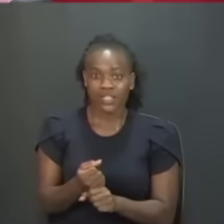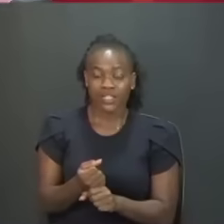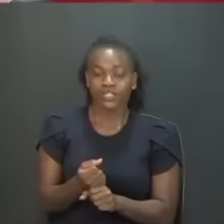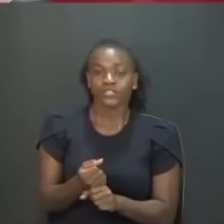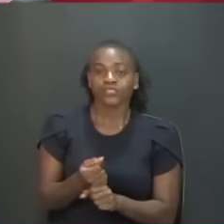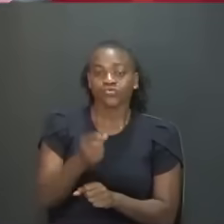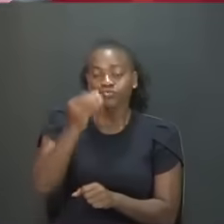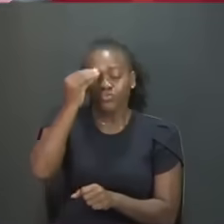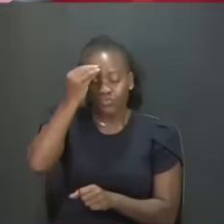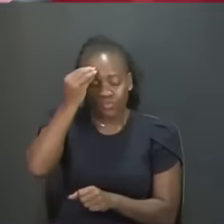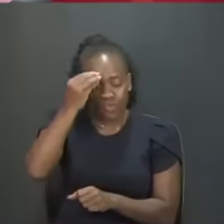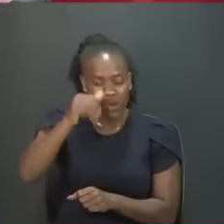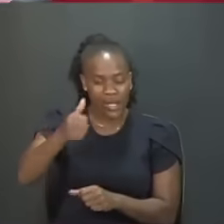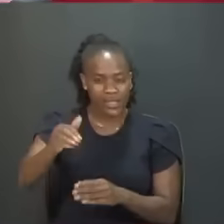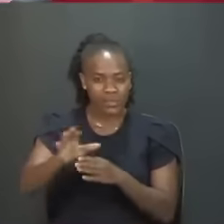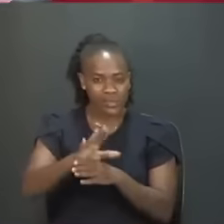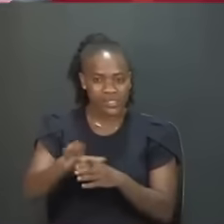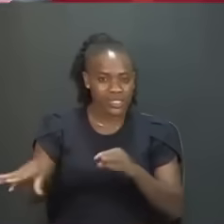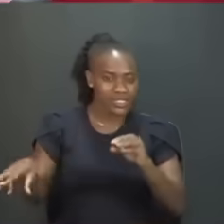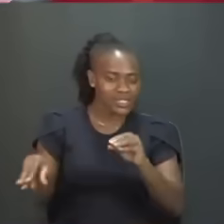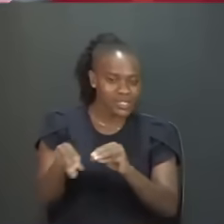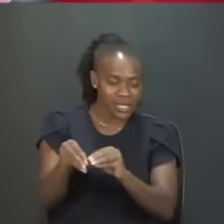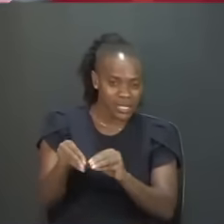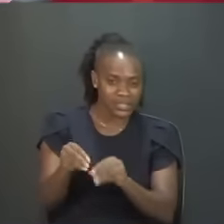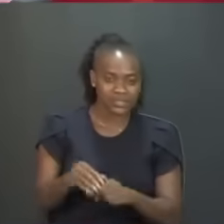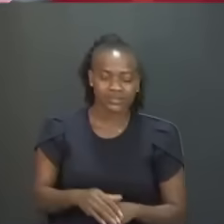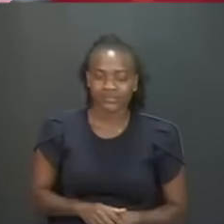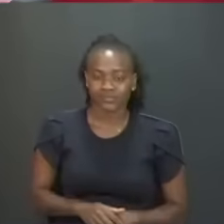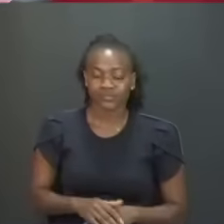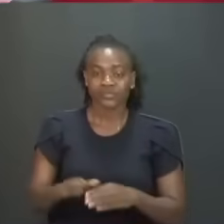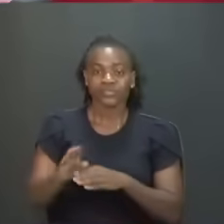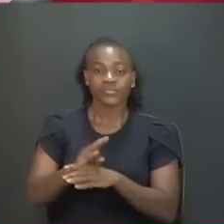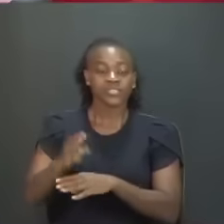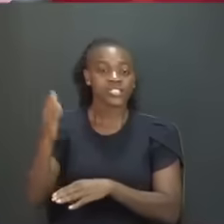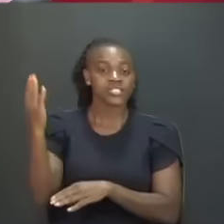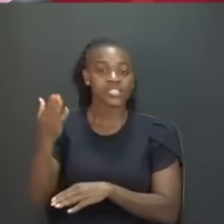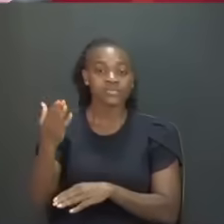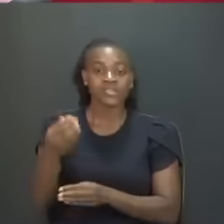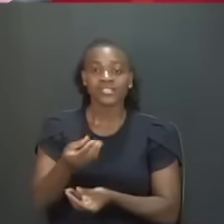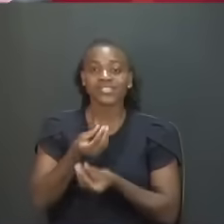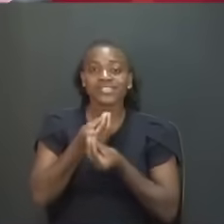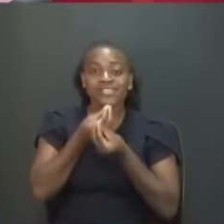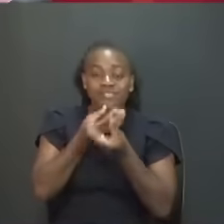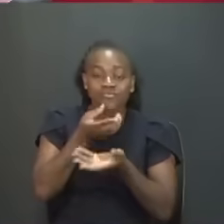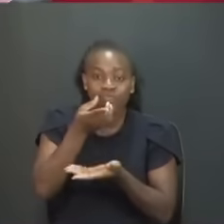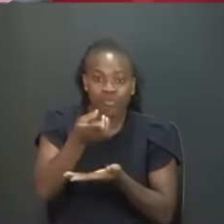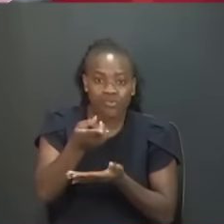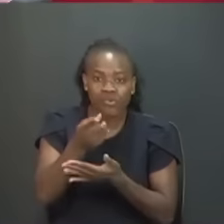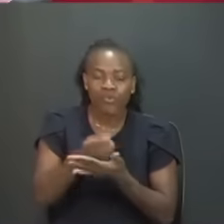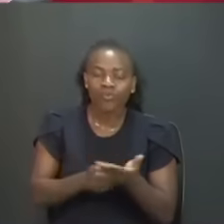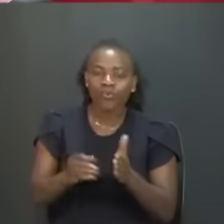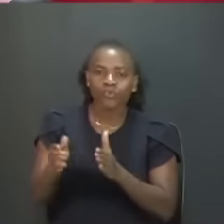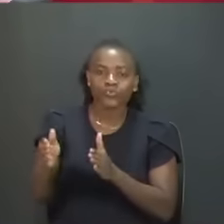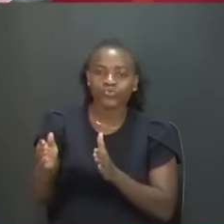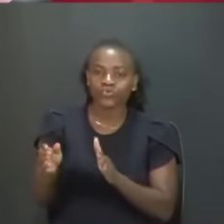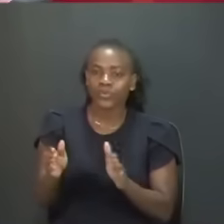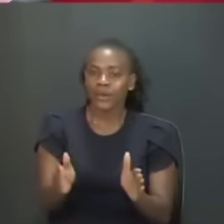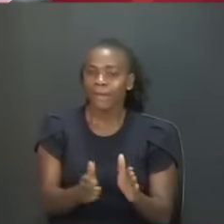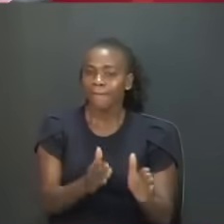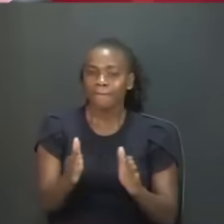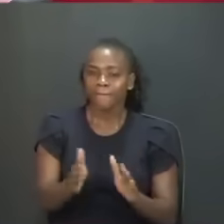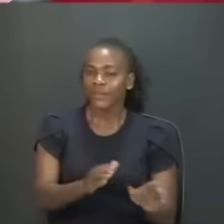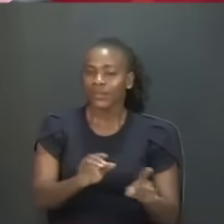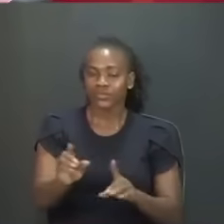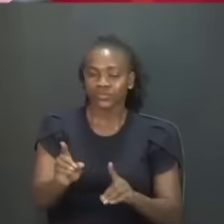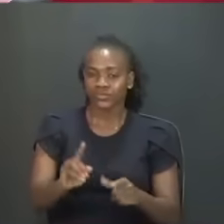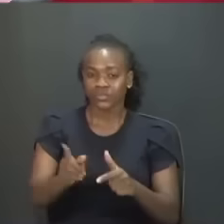addition. A business statement is just a notice to you of what the agenda of the House is going to be.